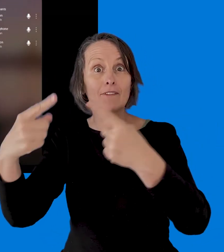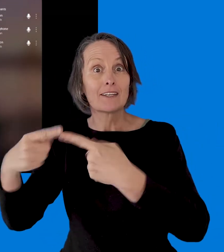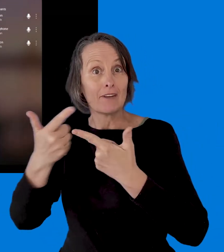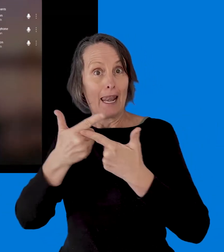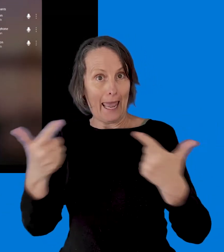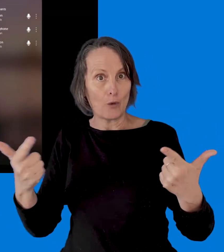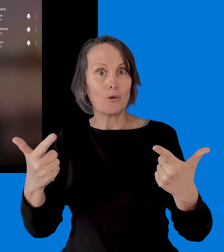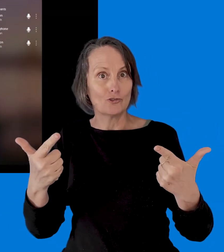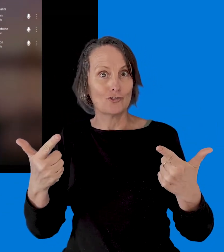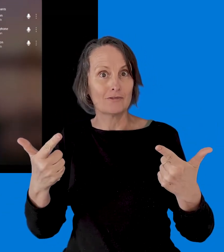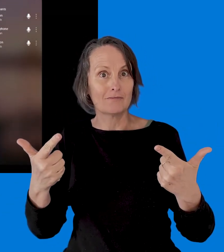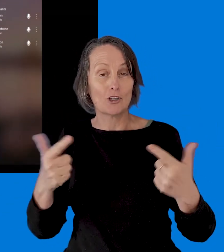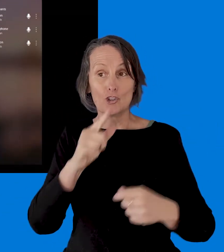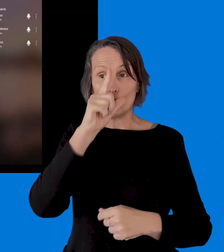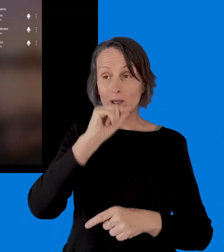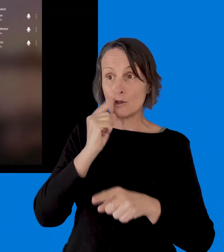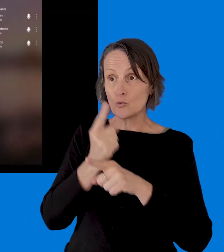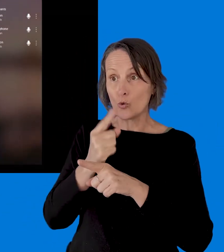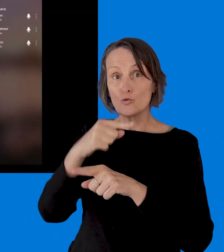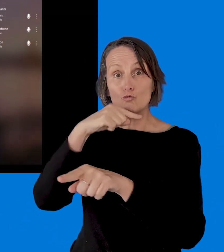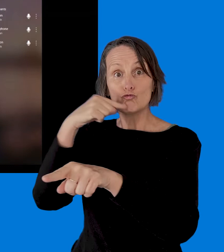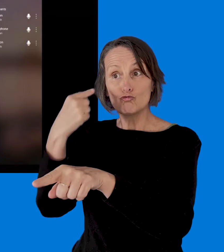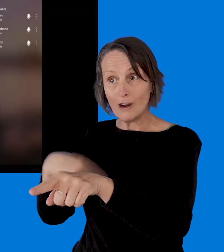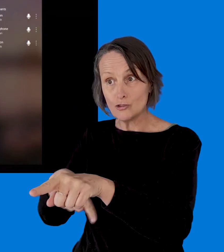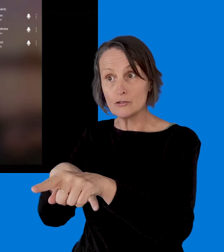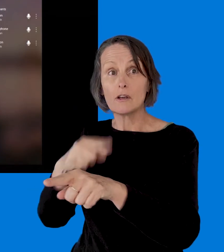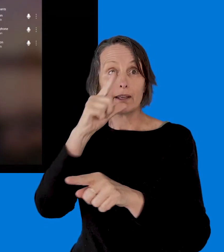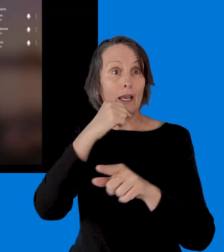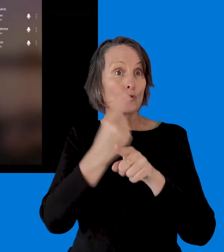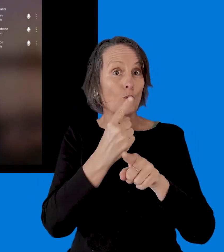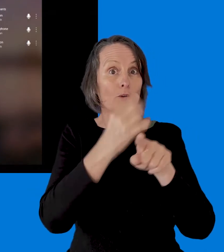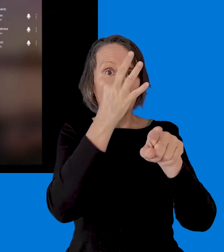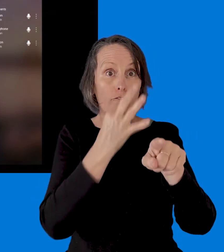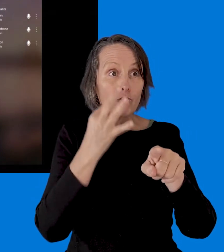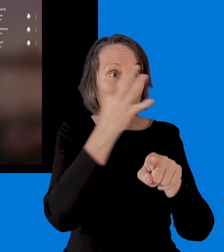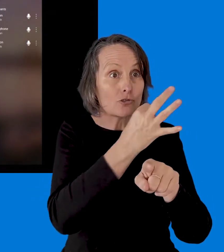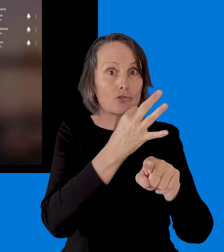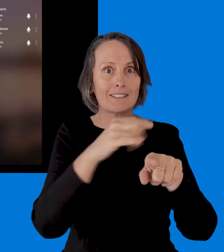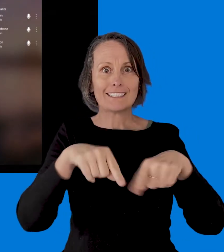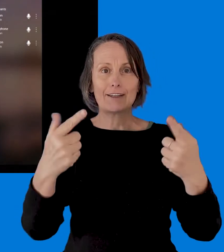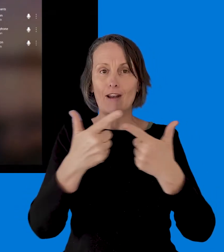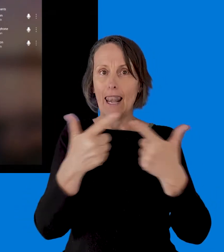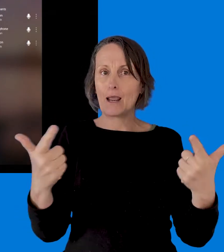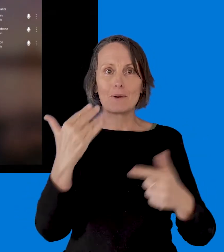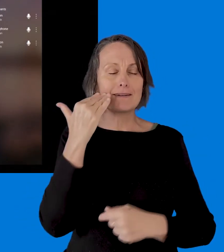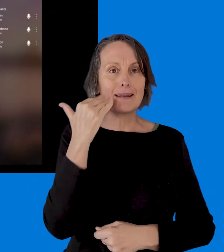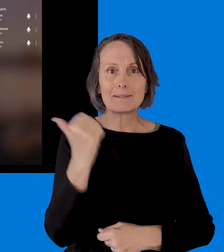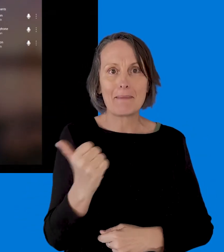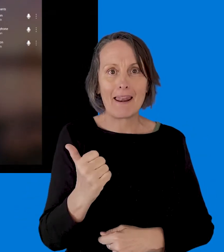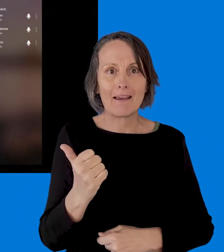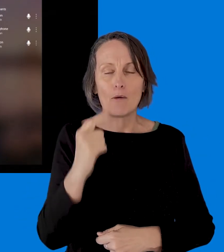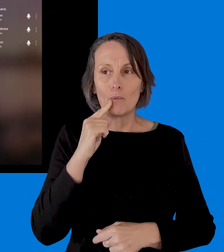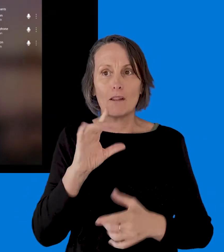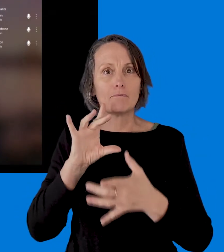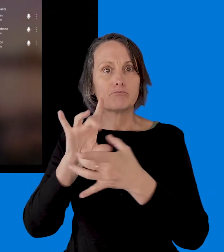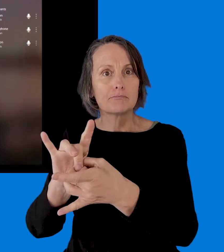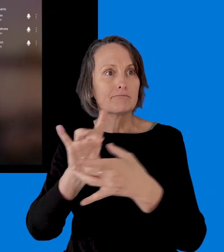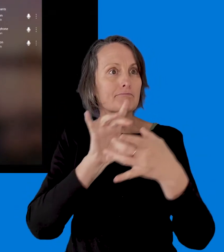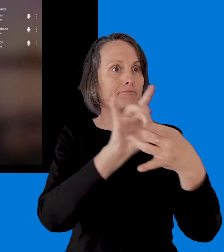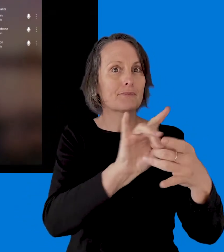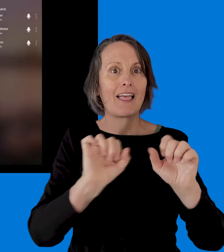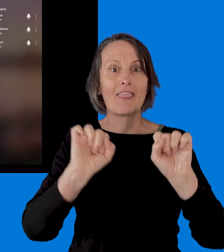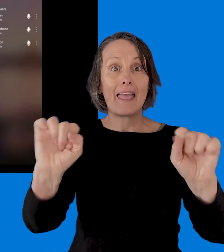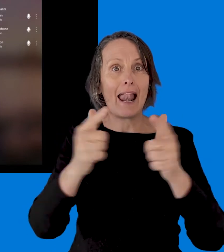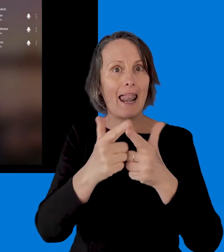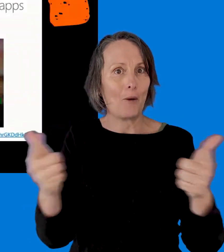conversations simultaneously. You can talk to not just one parent, but you can talk to multiple parents at the same time, irrespective of the languages